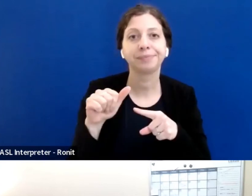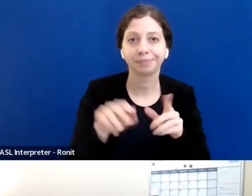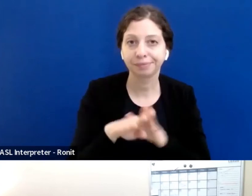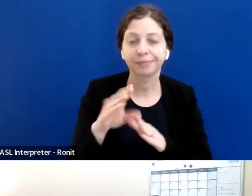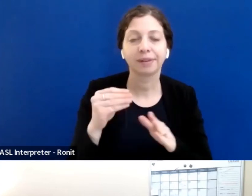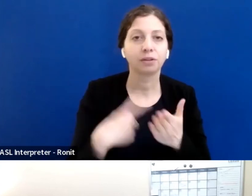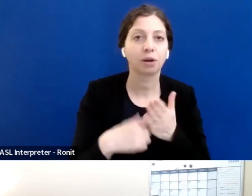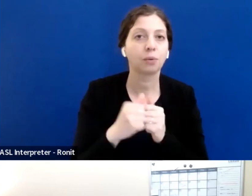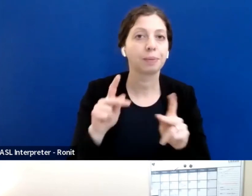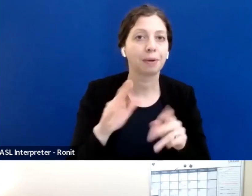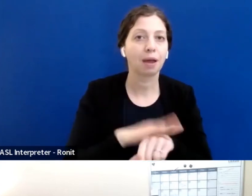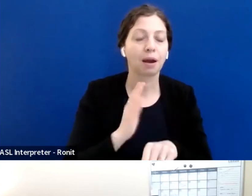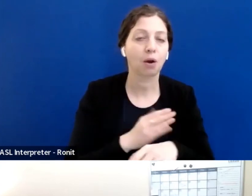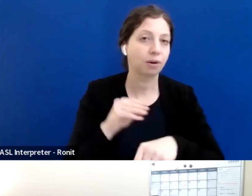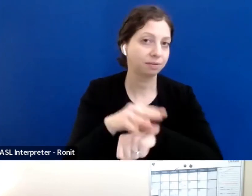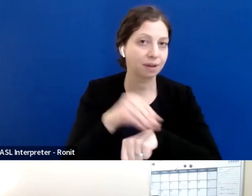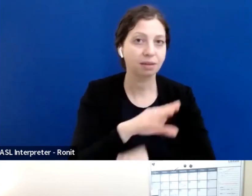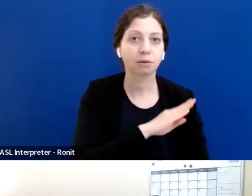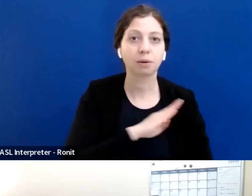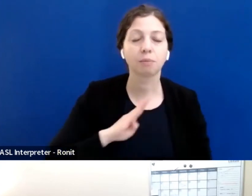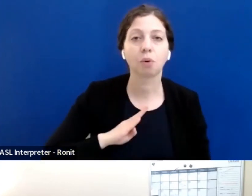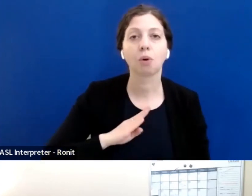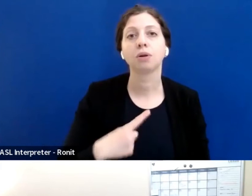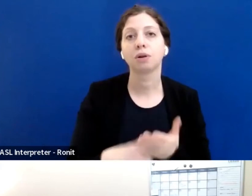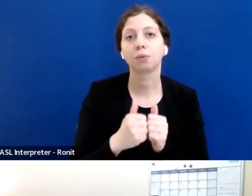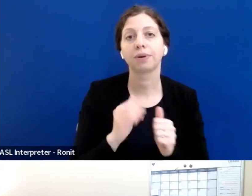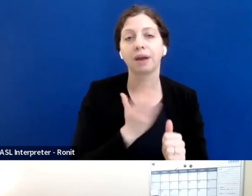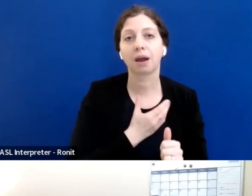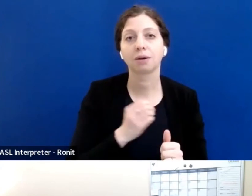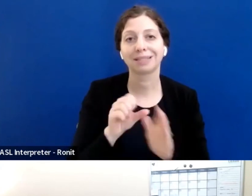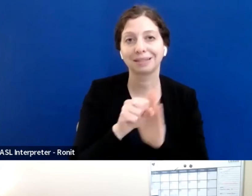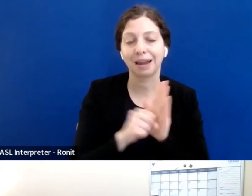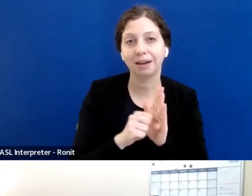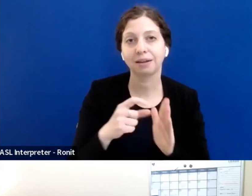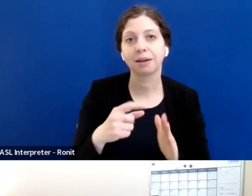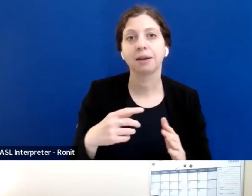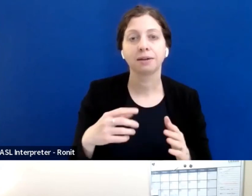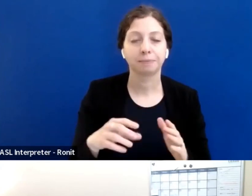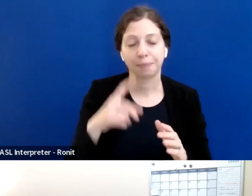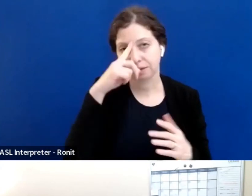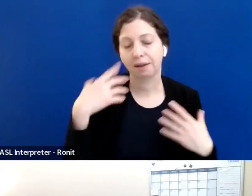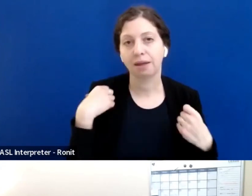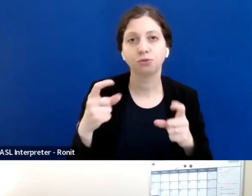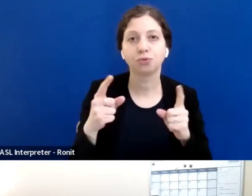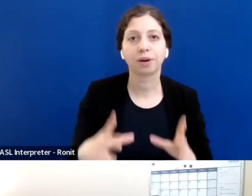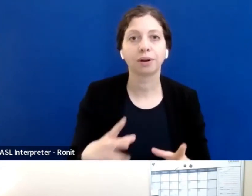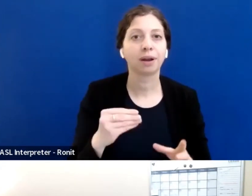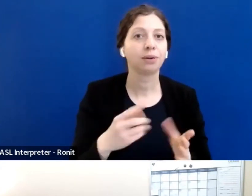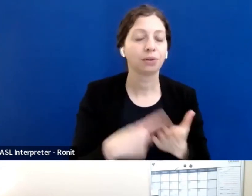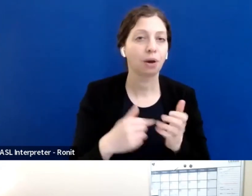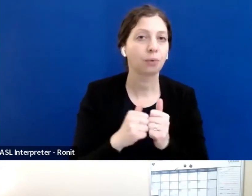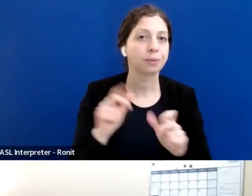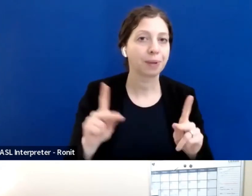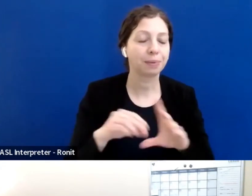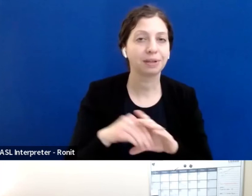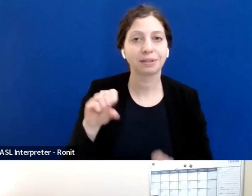our advisory board and talked to our state mental health directors and talked to different people that were working in